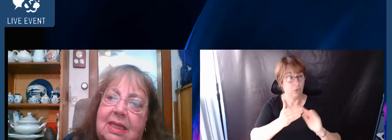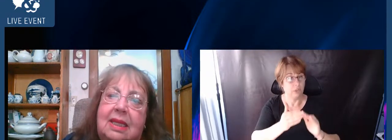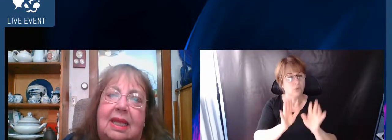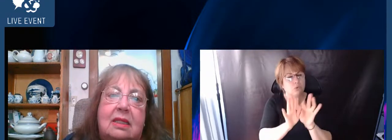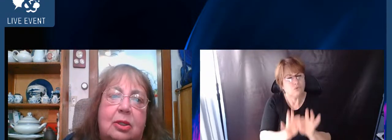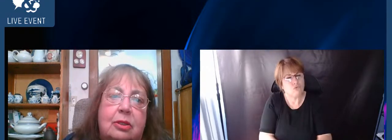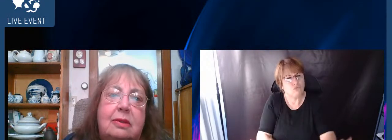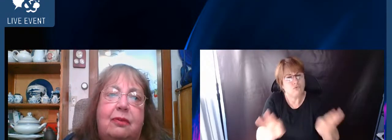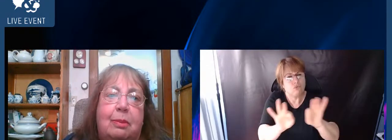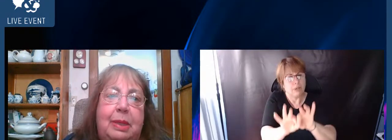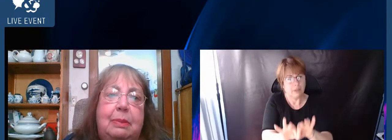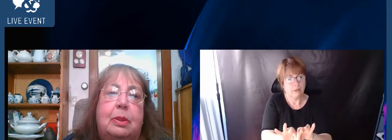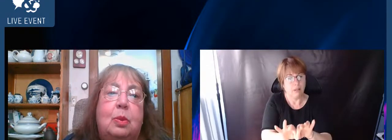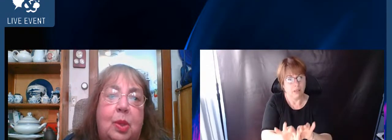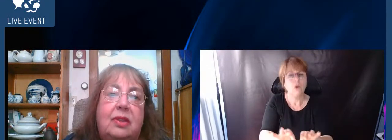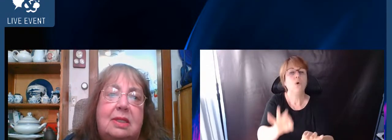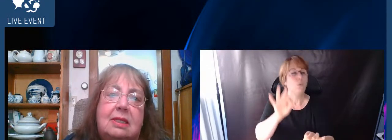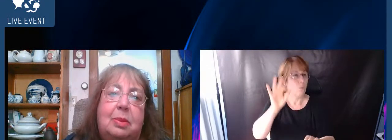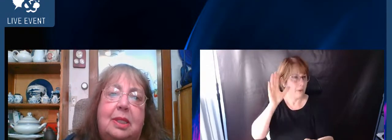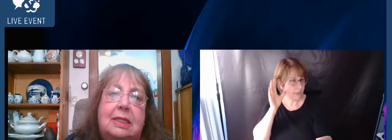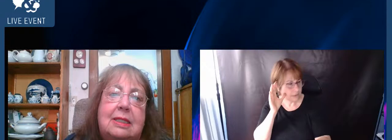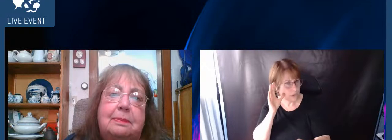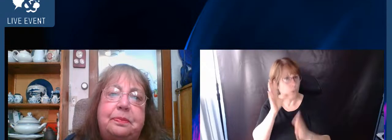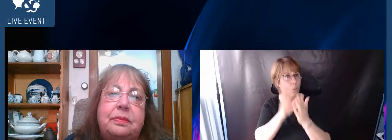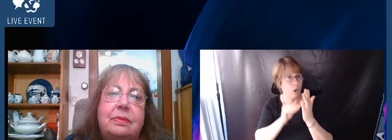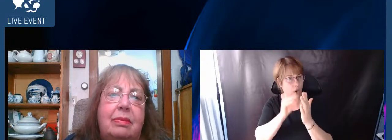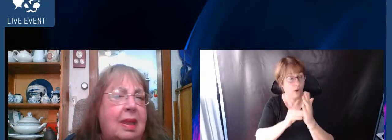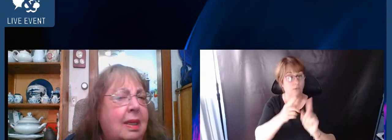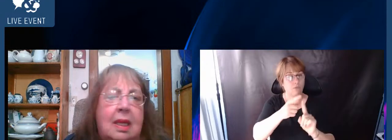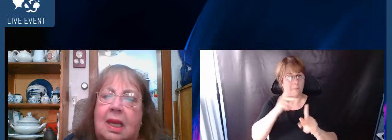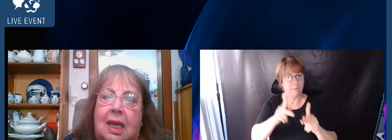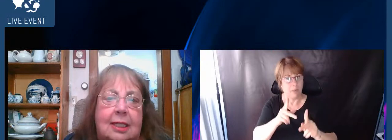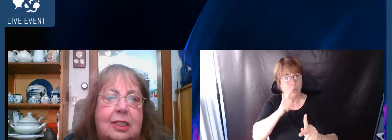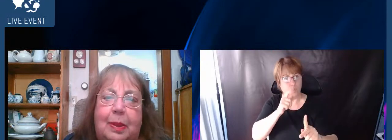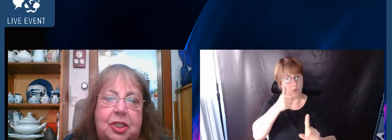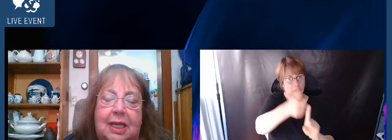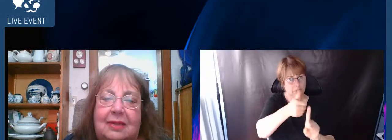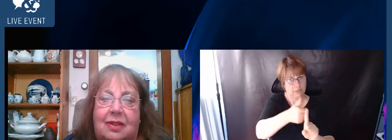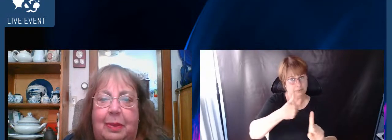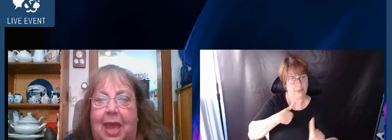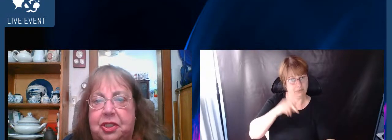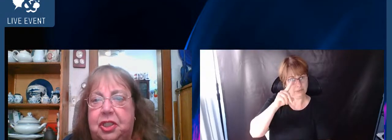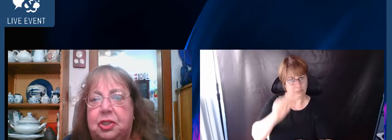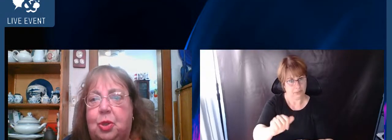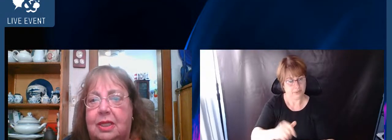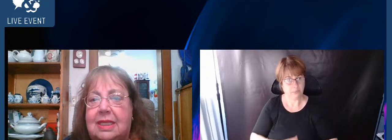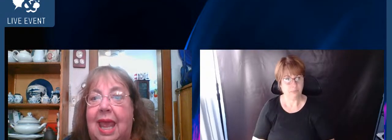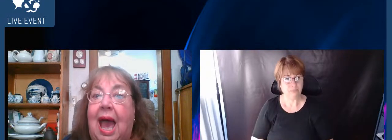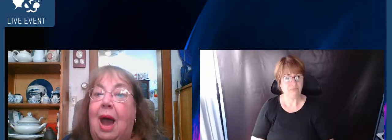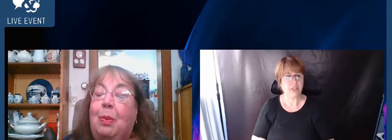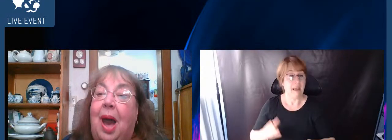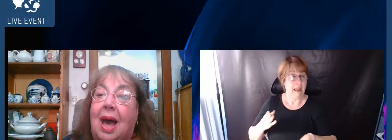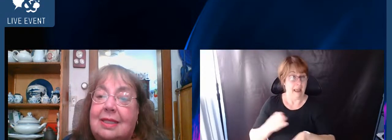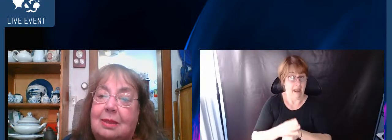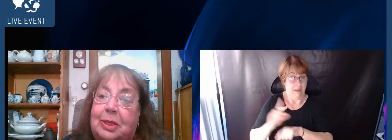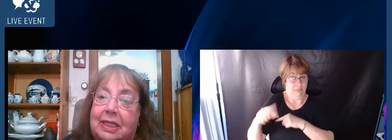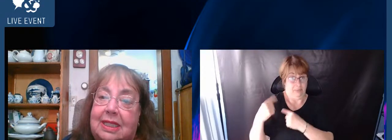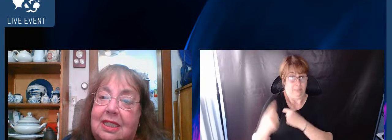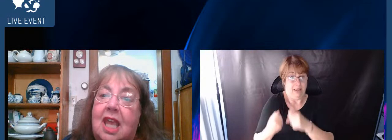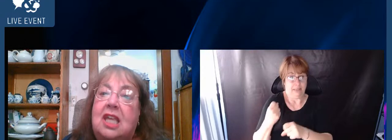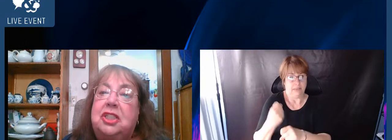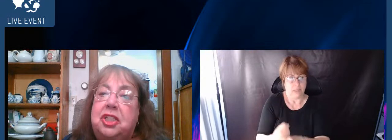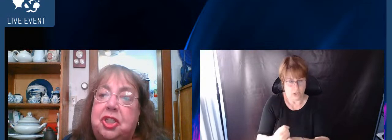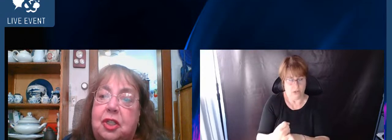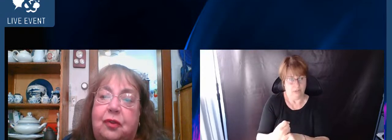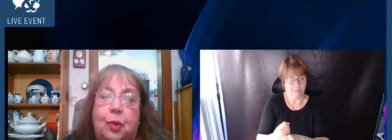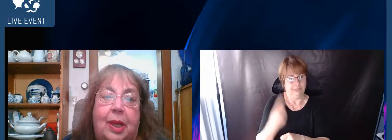we listen and learn from people with disabilities, especially after the past year taught us how possible it